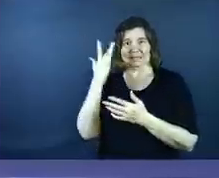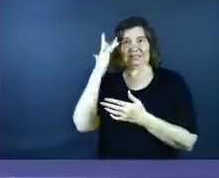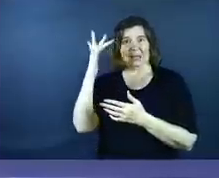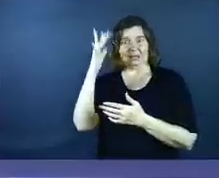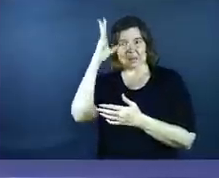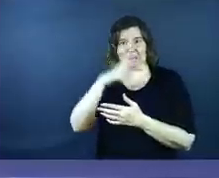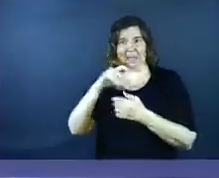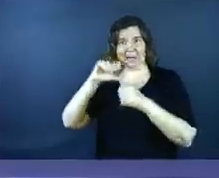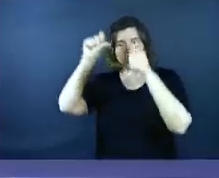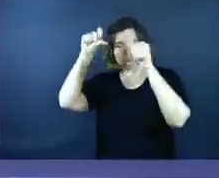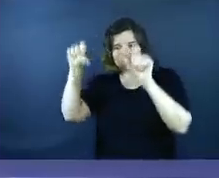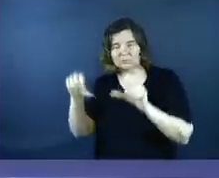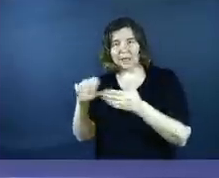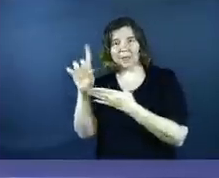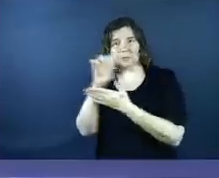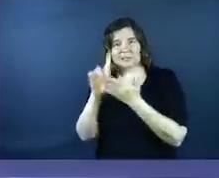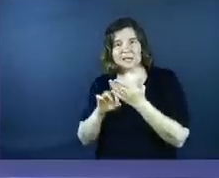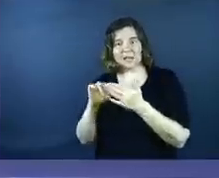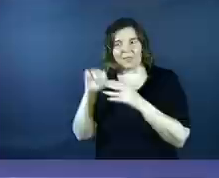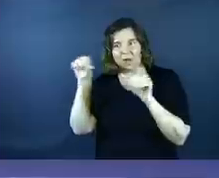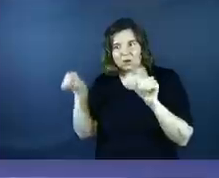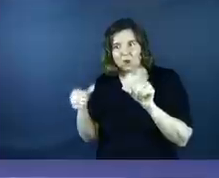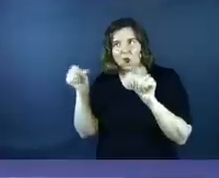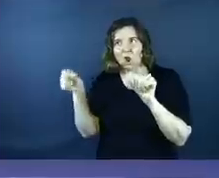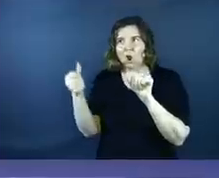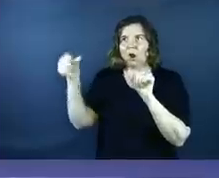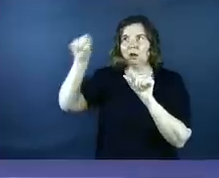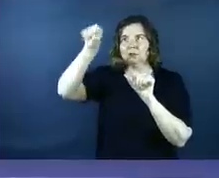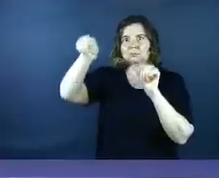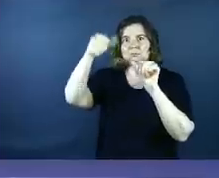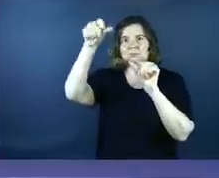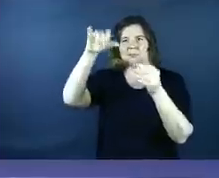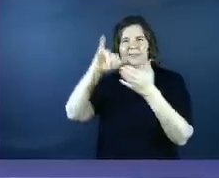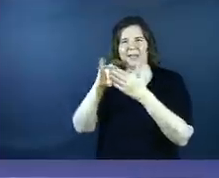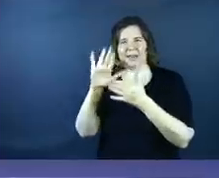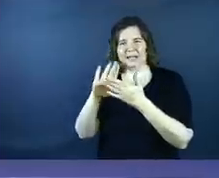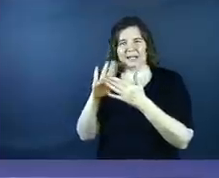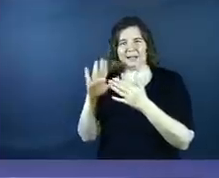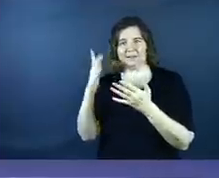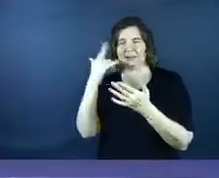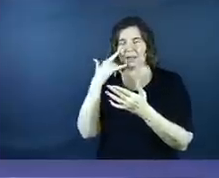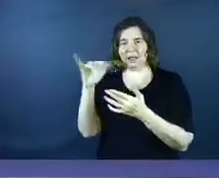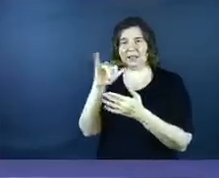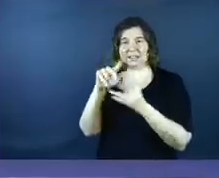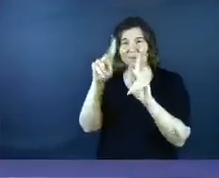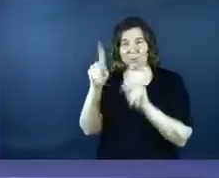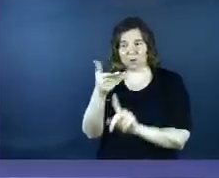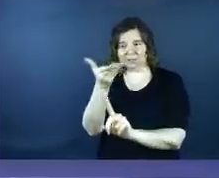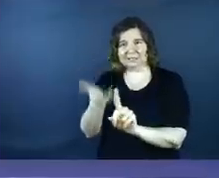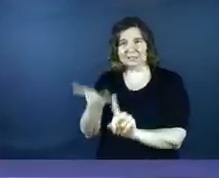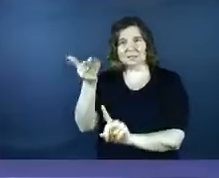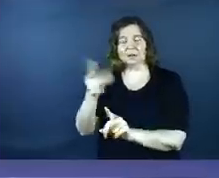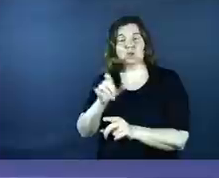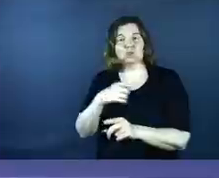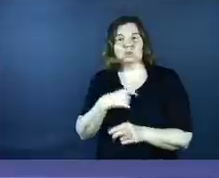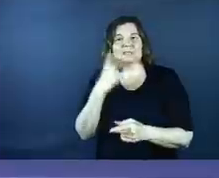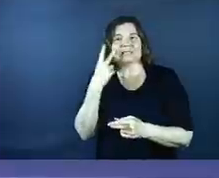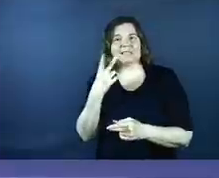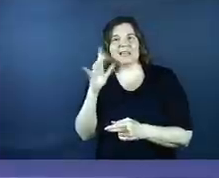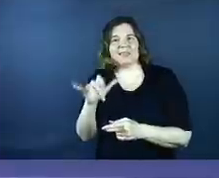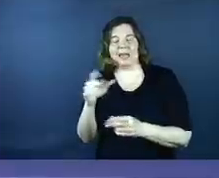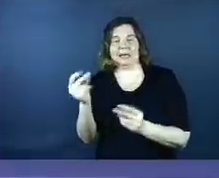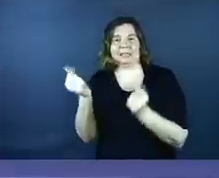intelligence. And that was design that carved out a particular form in the likeness of a person. It's like you just see